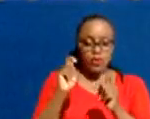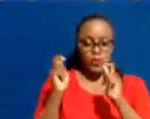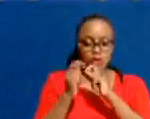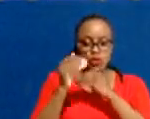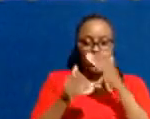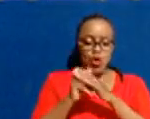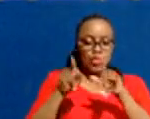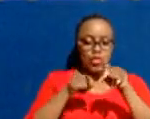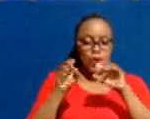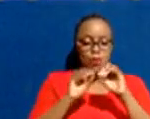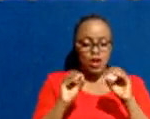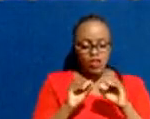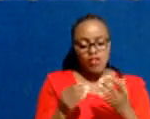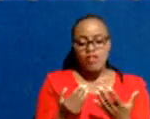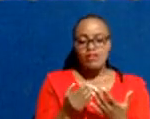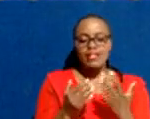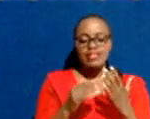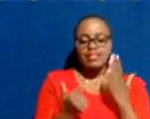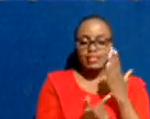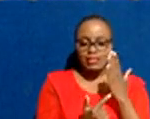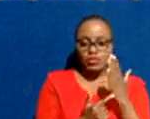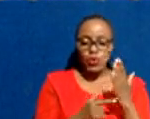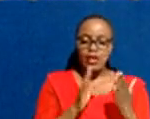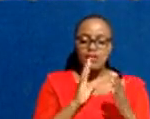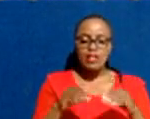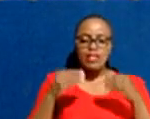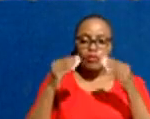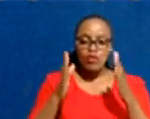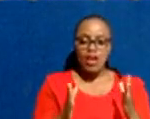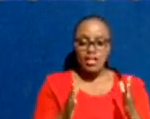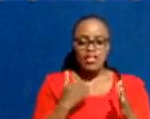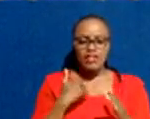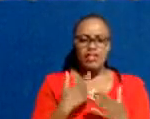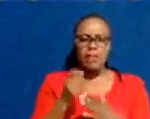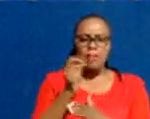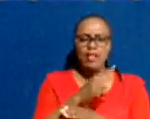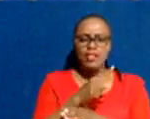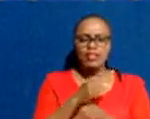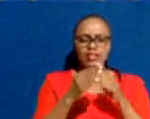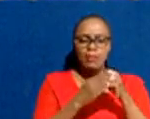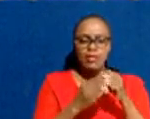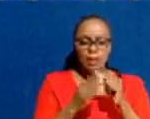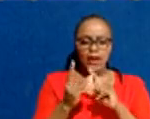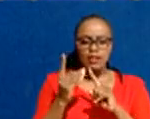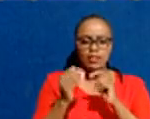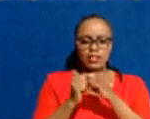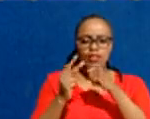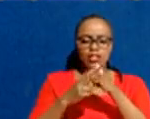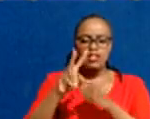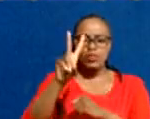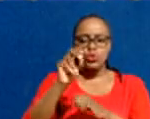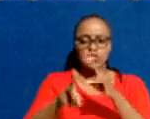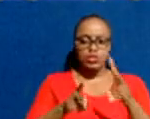all unregulated digital credit providers to apply for a license lapsed on September 17th, 2022.